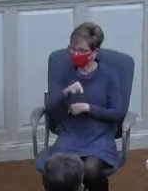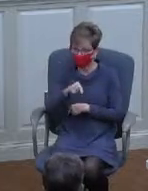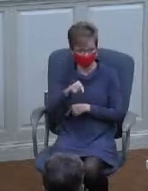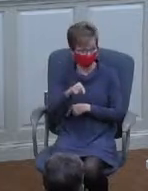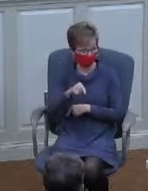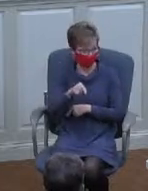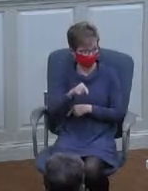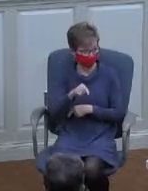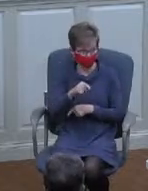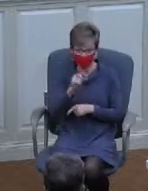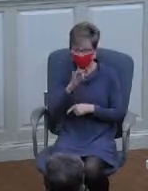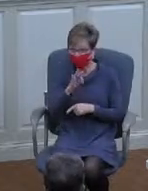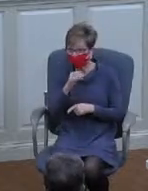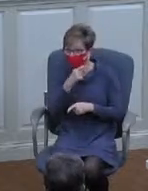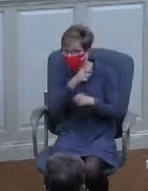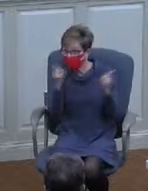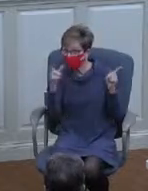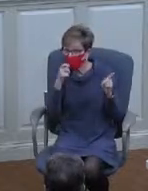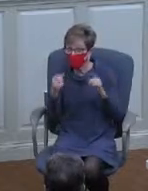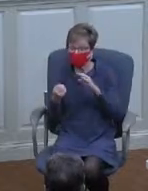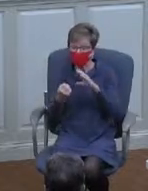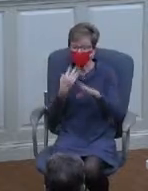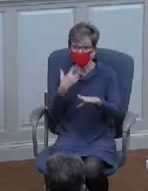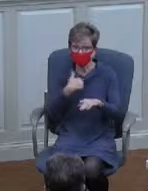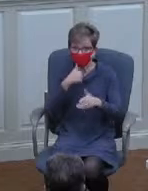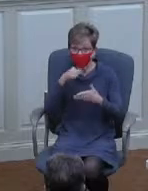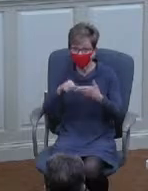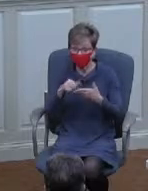I would love to talk to you.